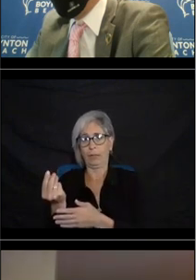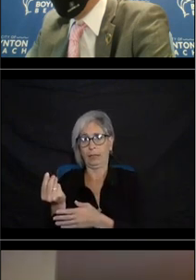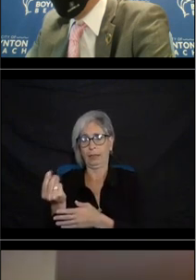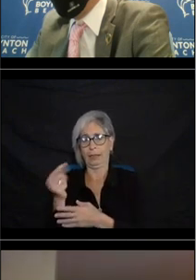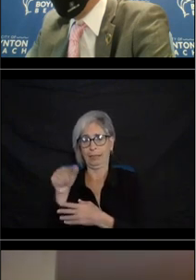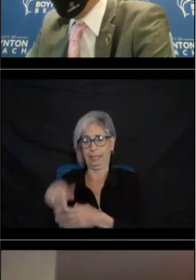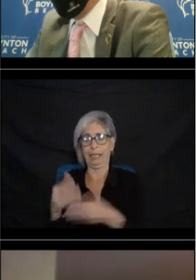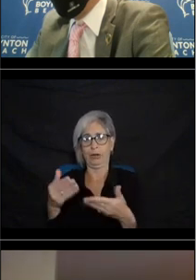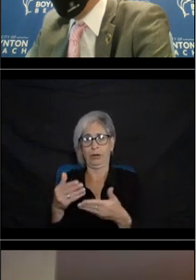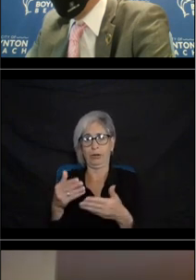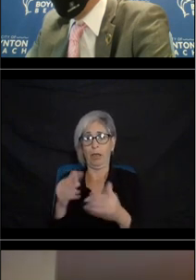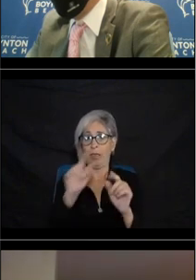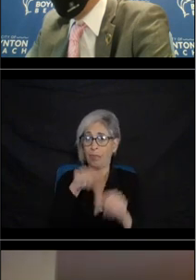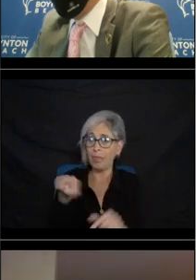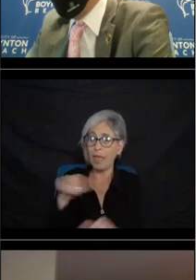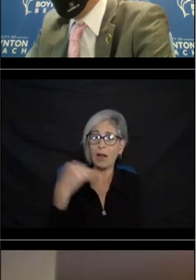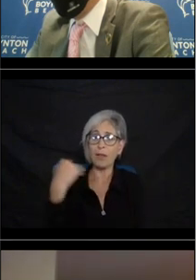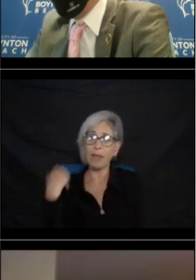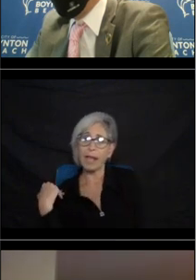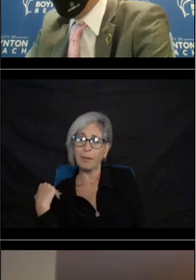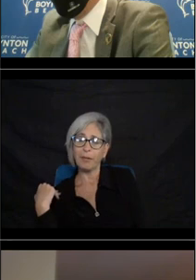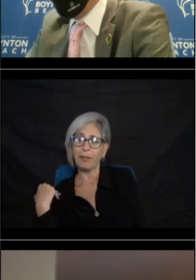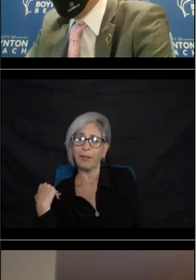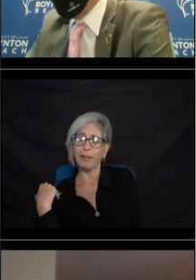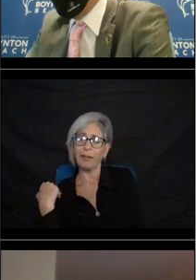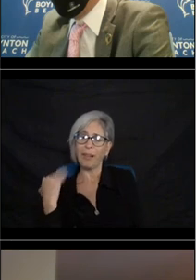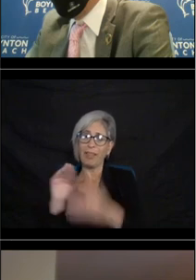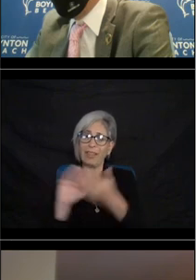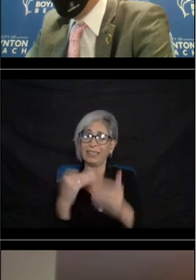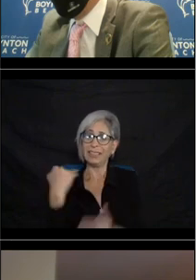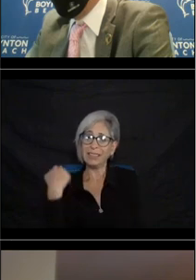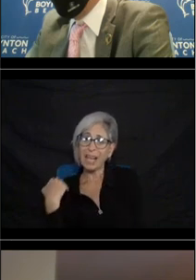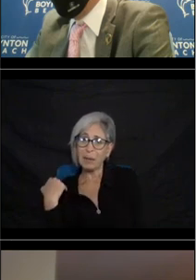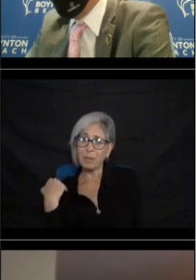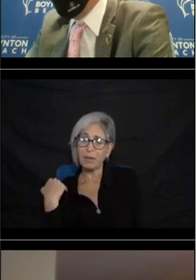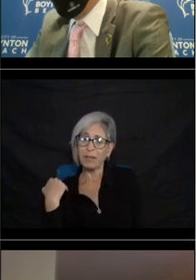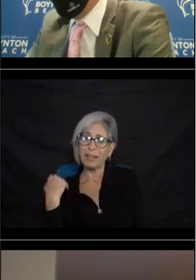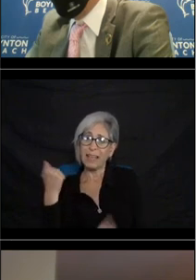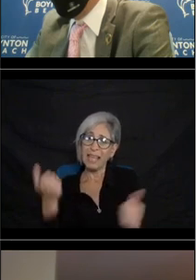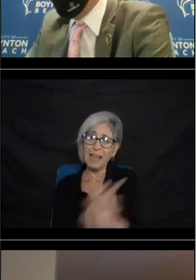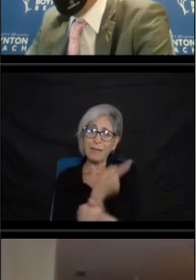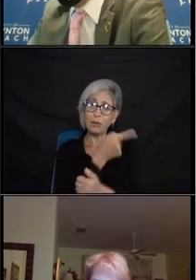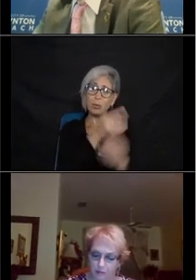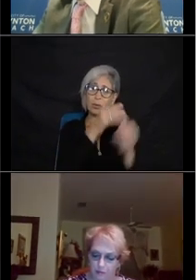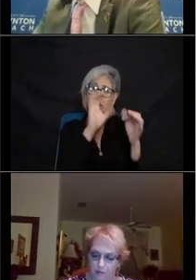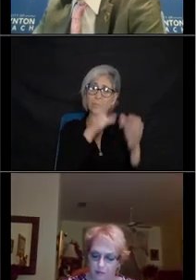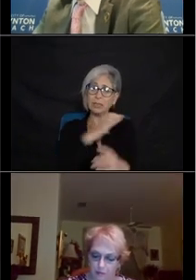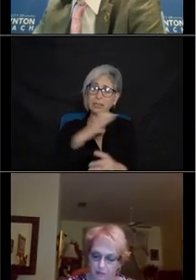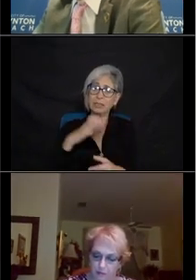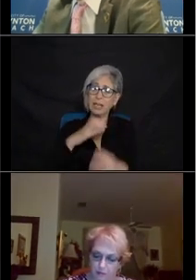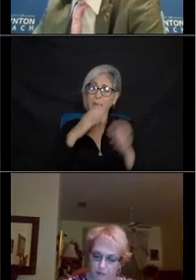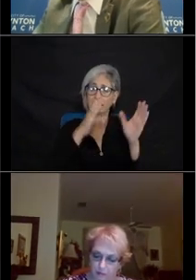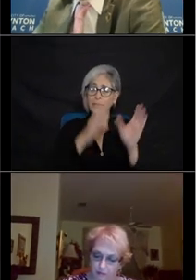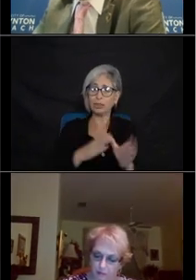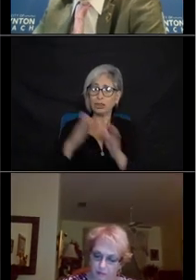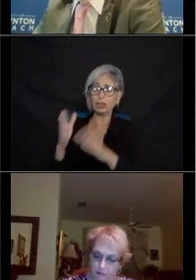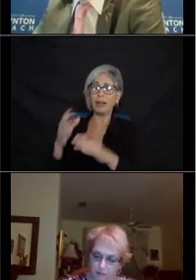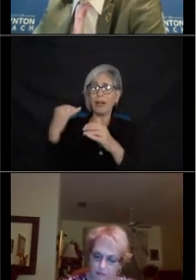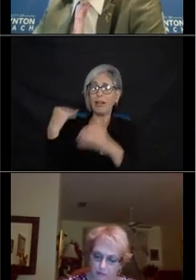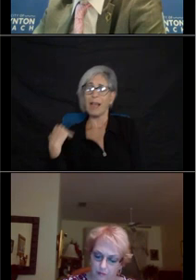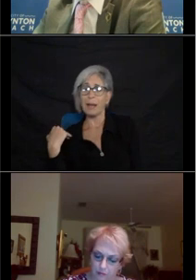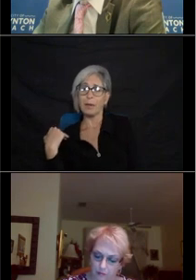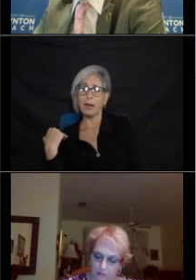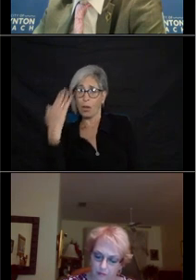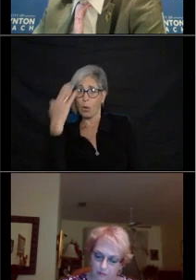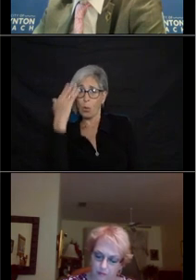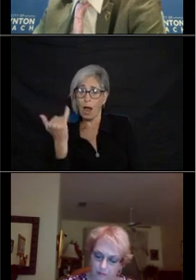and they are liable, and the city is liable, and each and every one of you city commissioners is liable, because